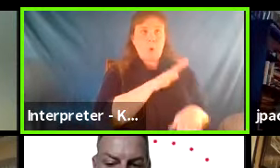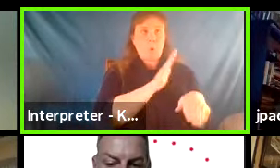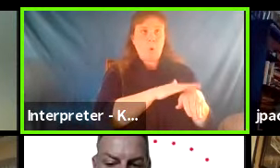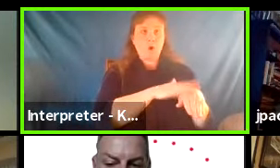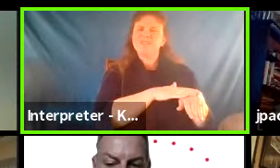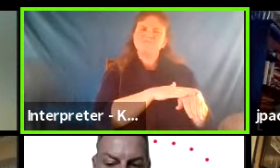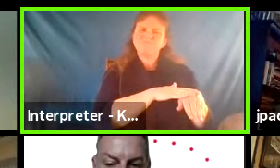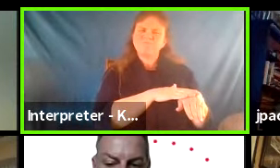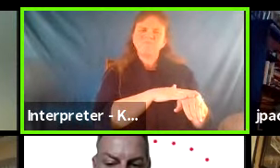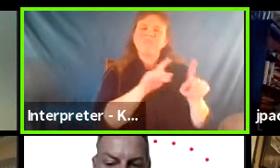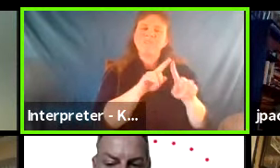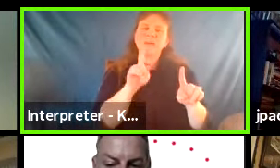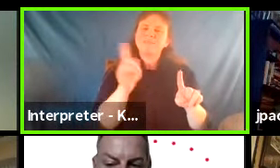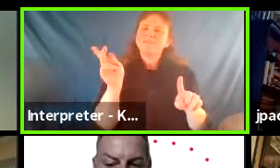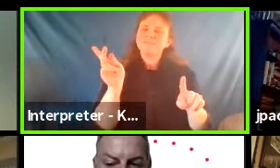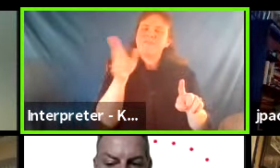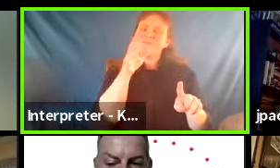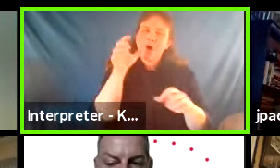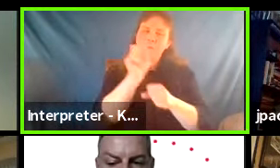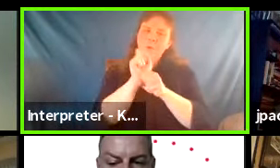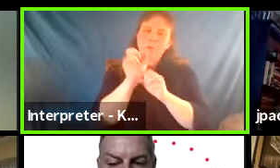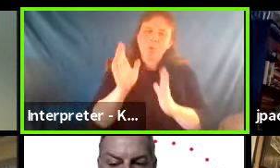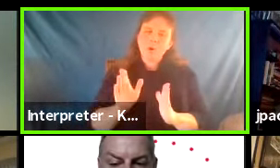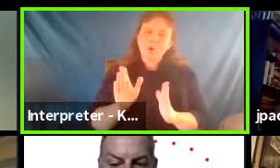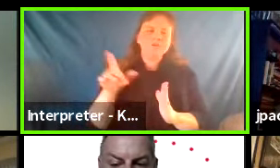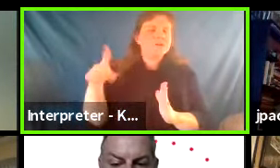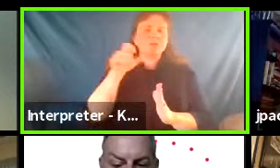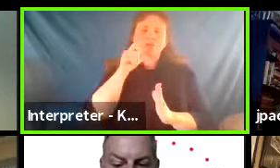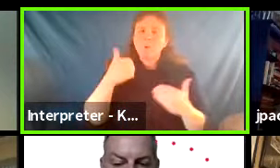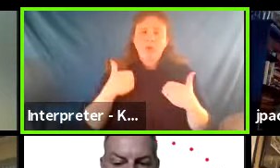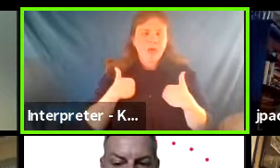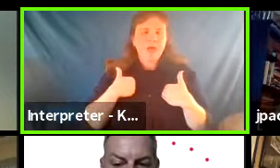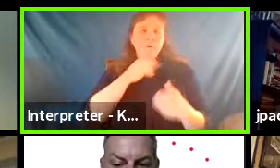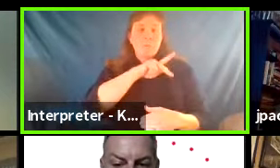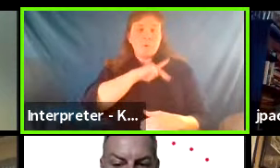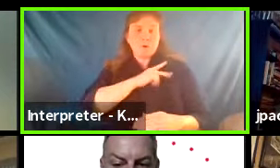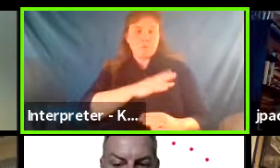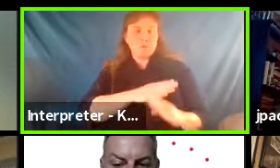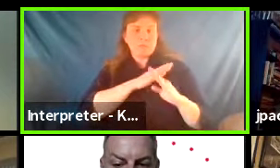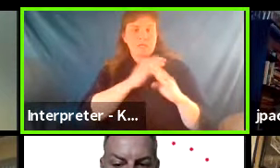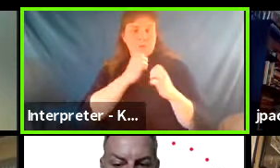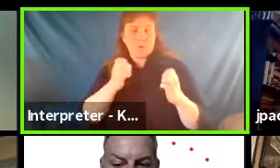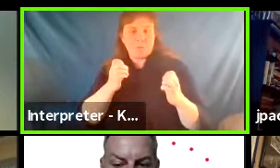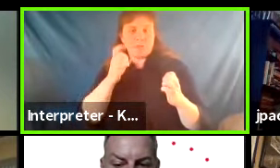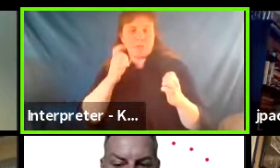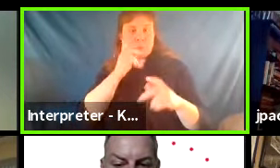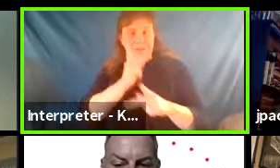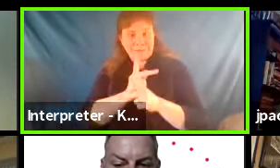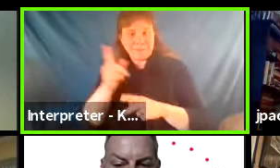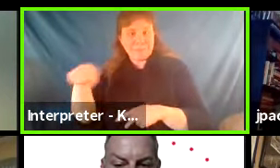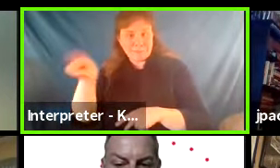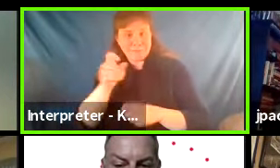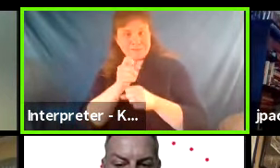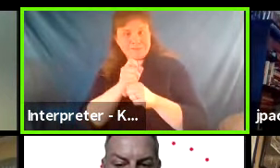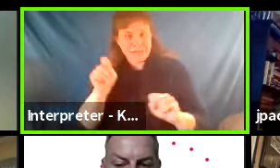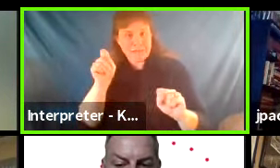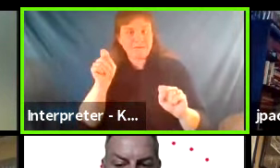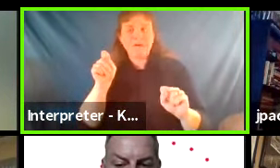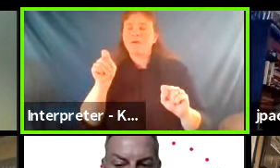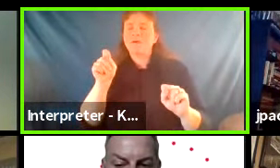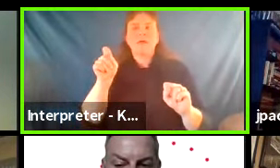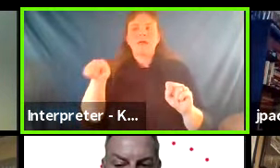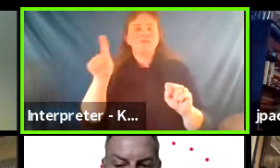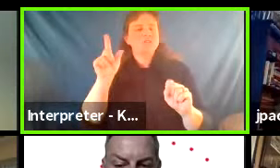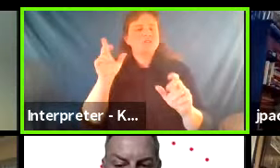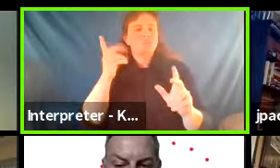corporations or businesses have not given them the personal protective equipment needed for them to stay safe. We understand that